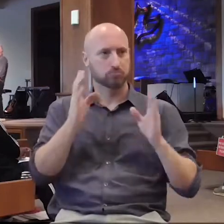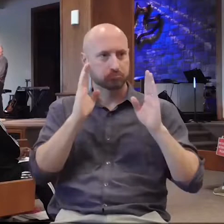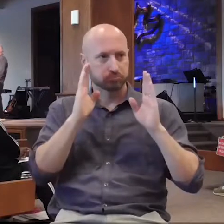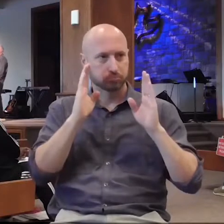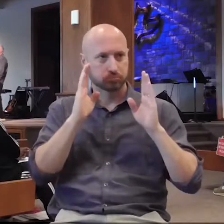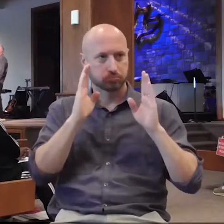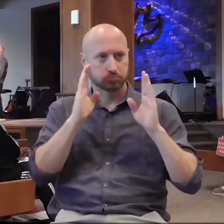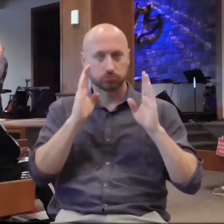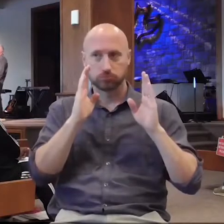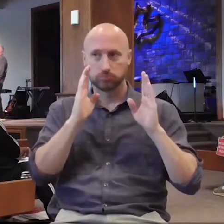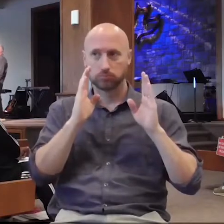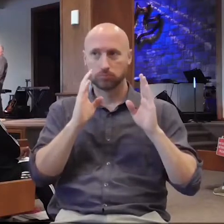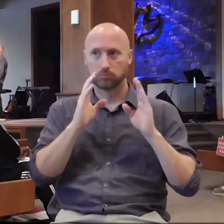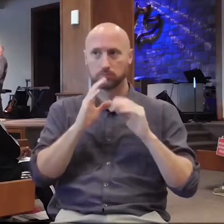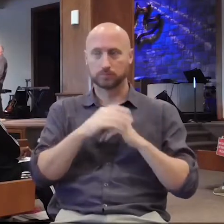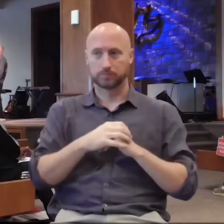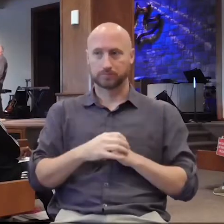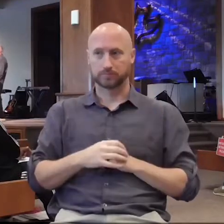for me.